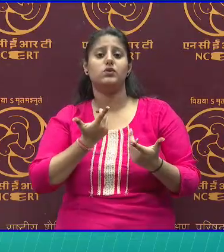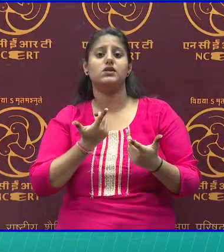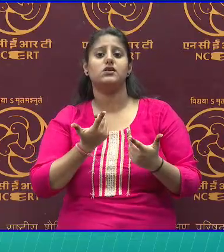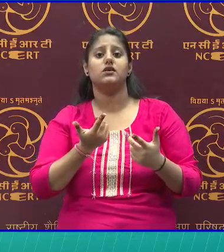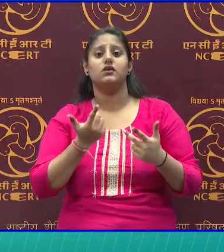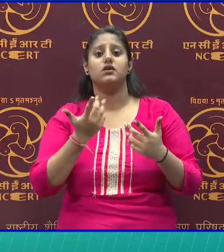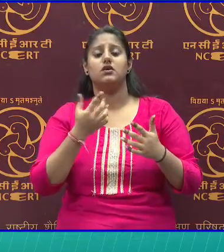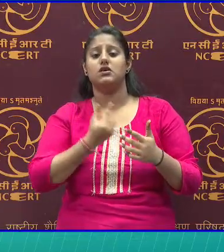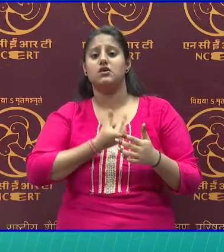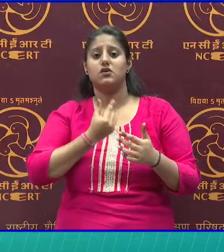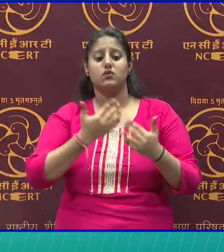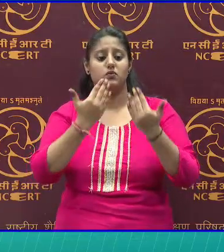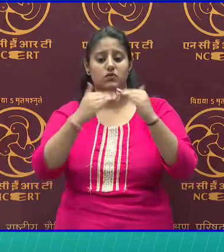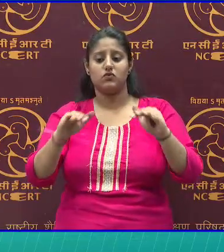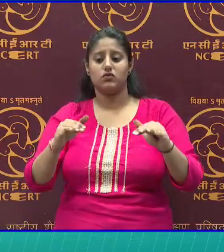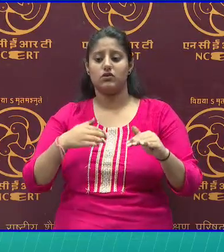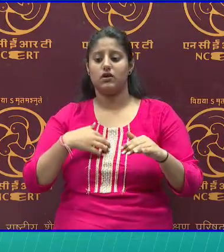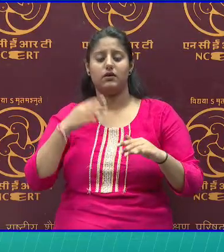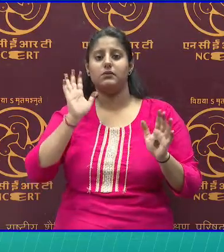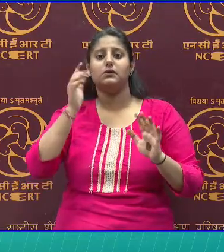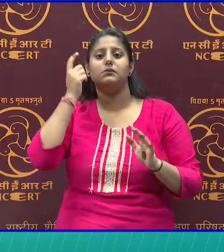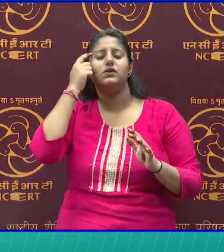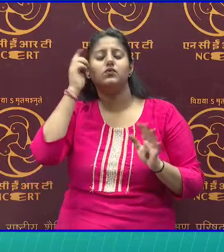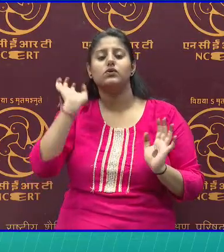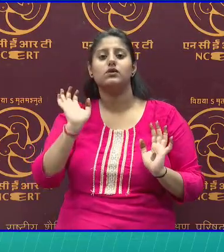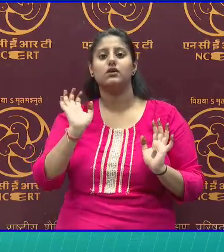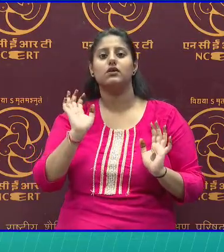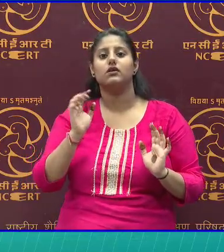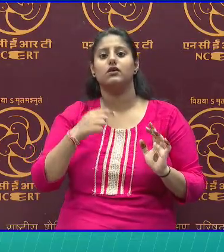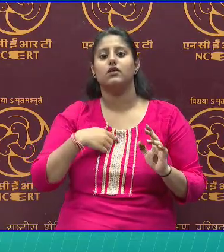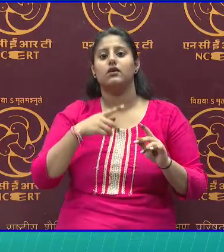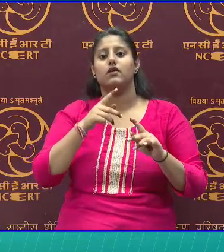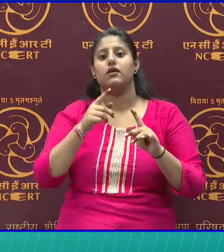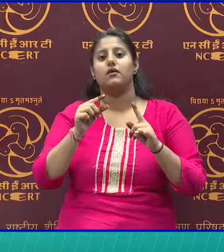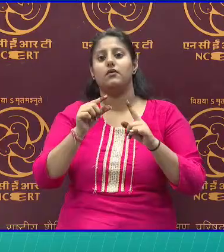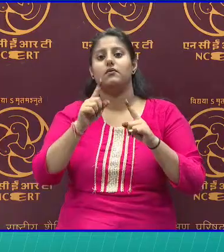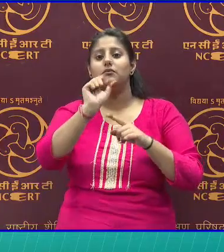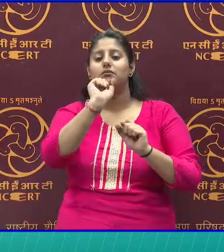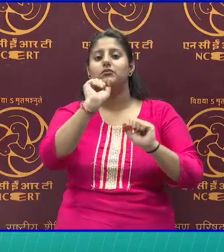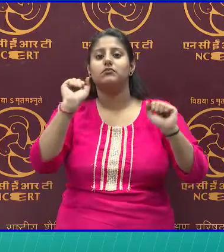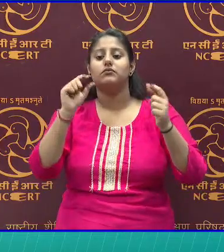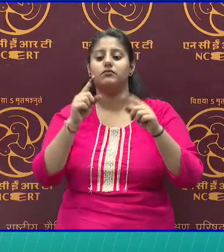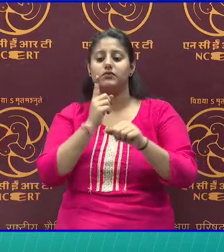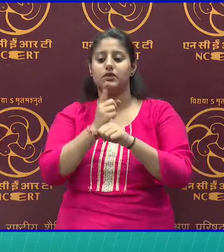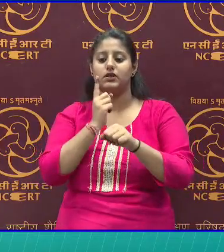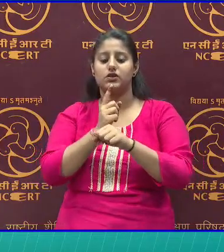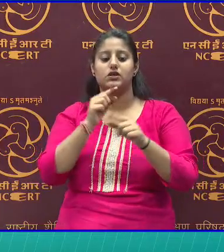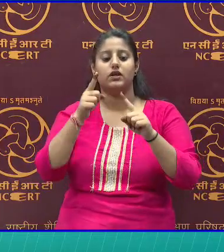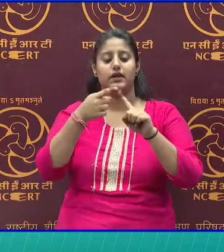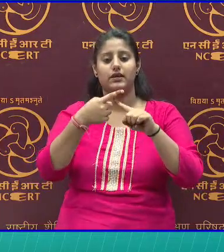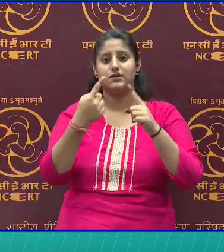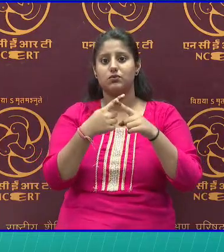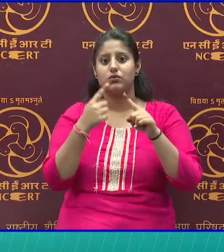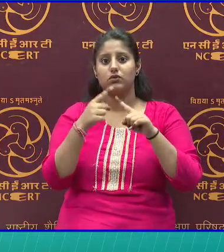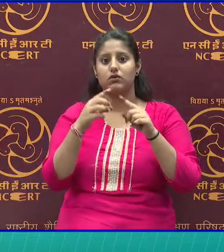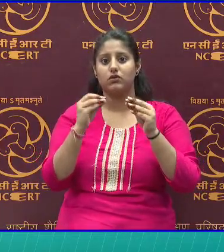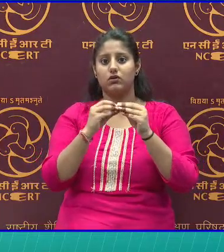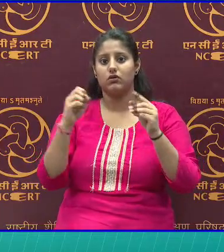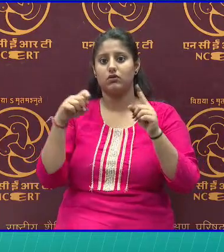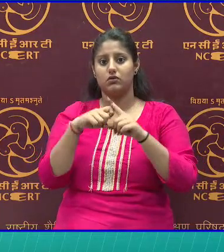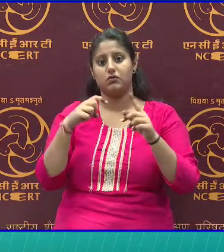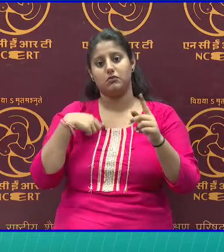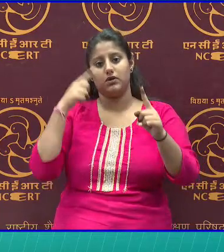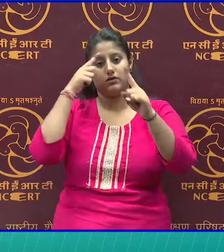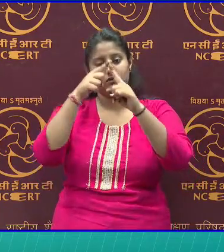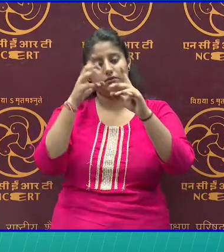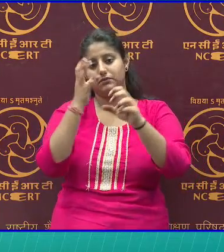motivating students to use it, I don't think the passion with which we develop the textbook has achieved the targets